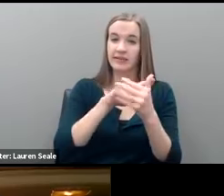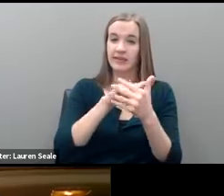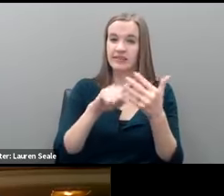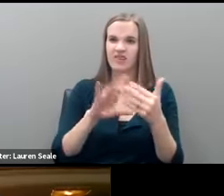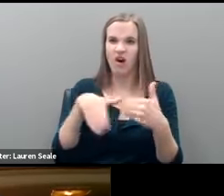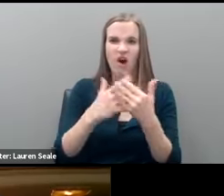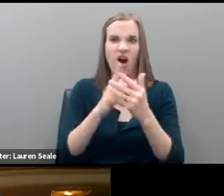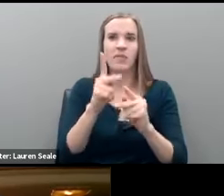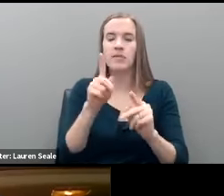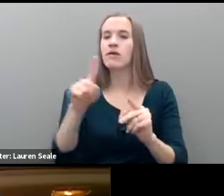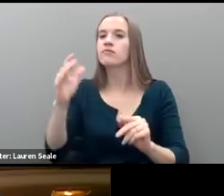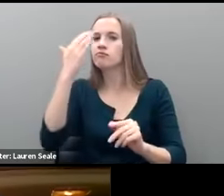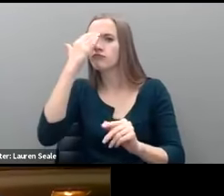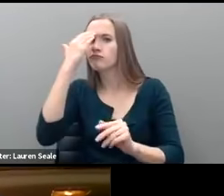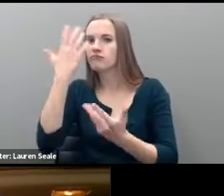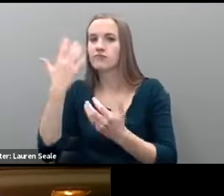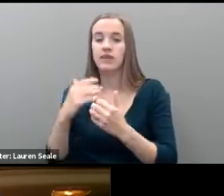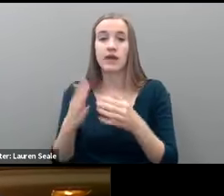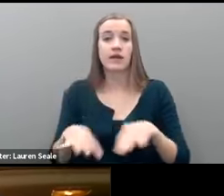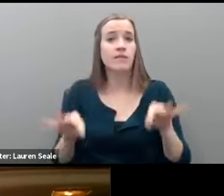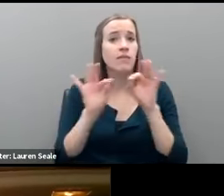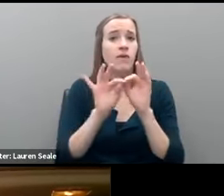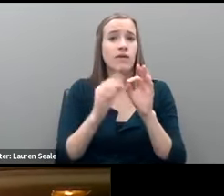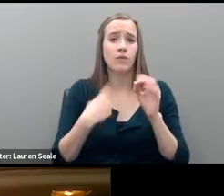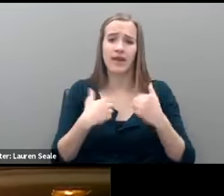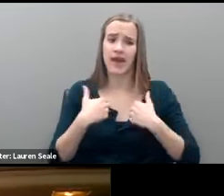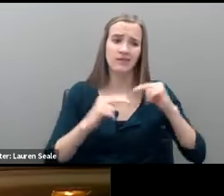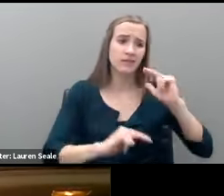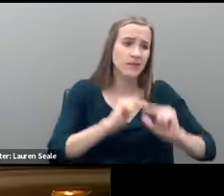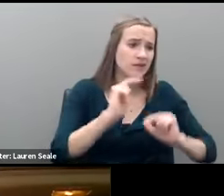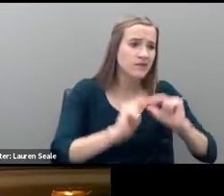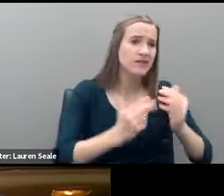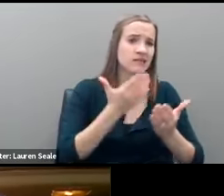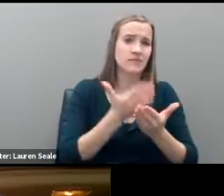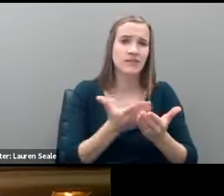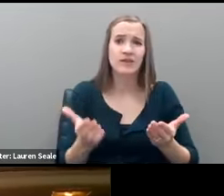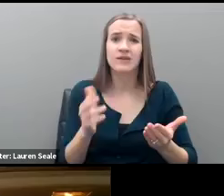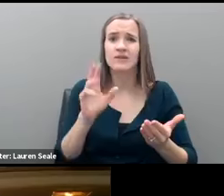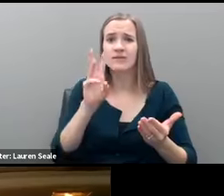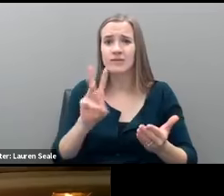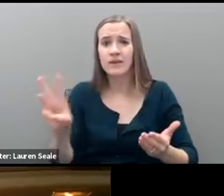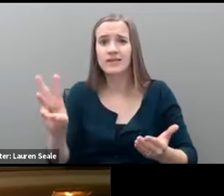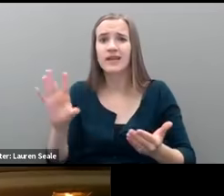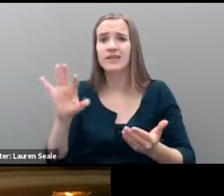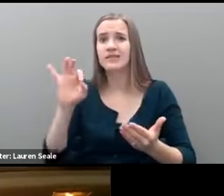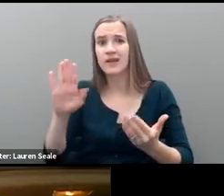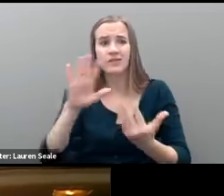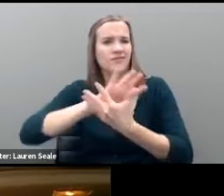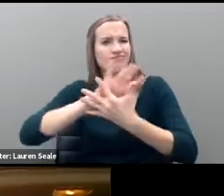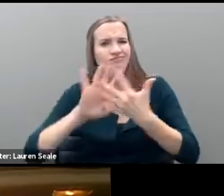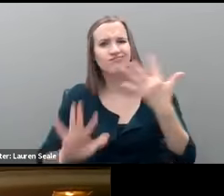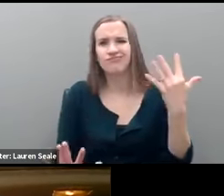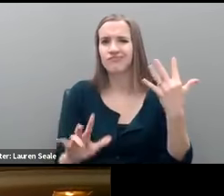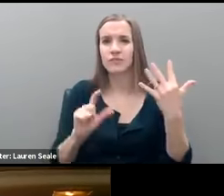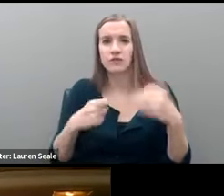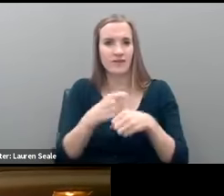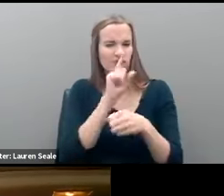need curriculum, we need materials, we need websites, we need everything accessible. So no matter